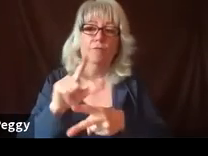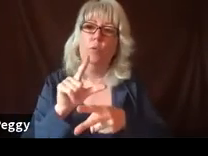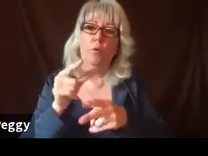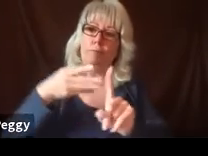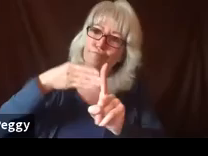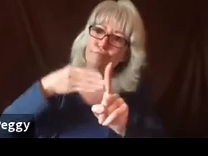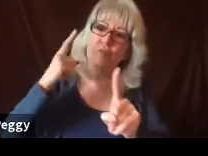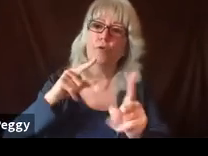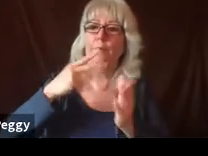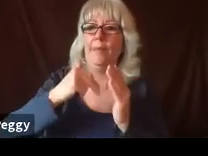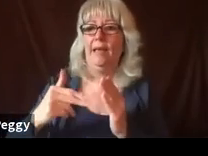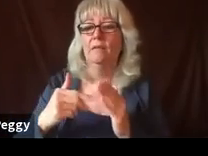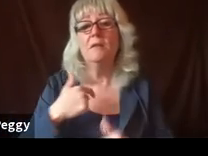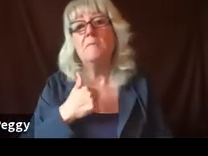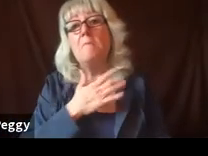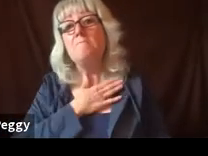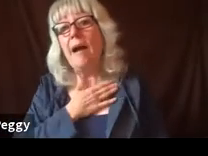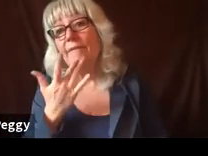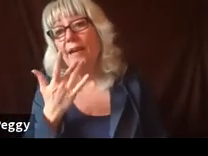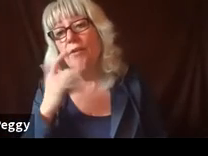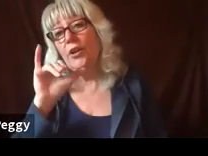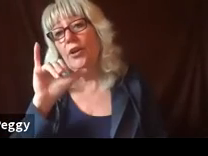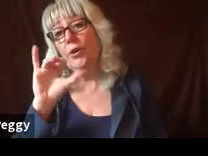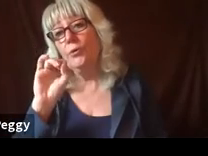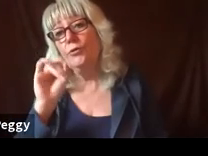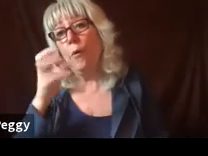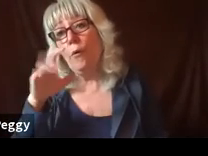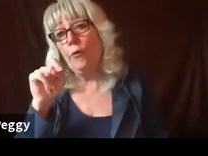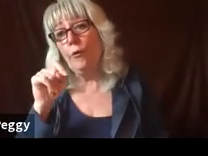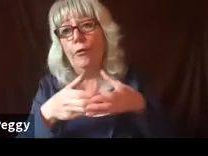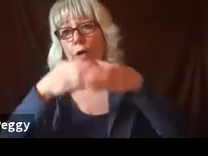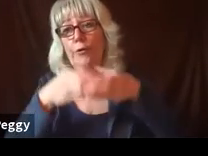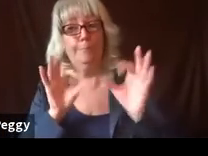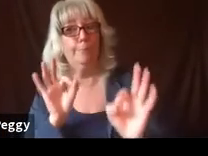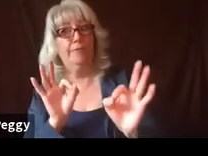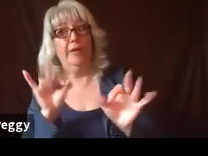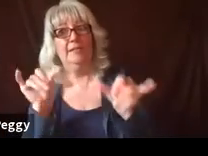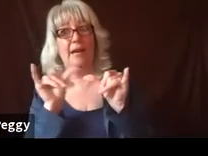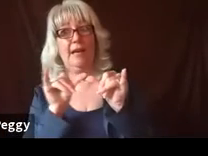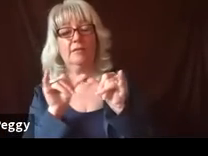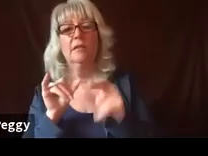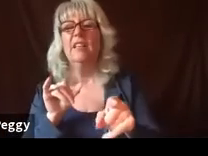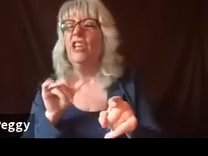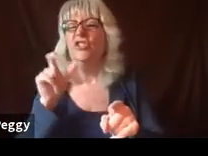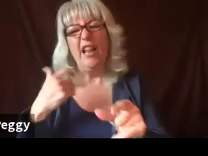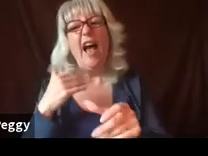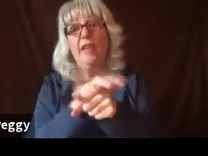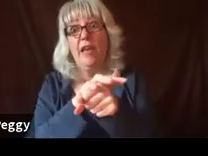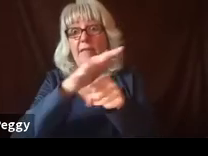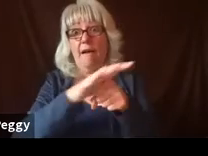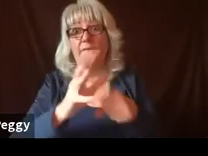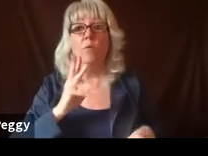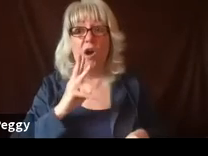several of them. I like yogurt cartons. You want to have quite a bit of water when you paint, because you want